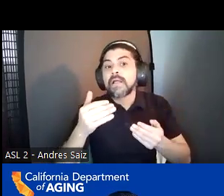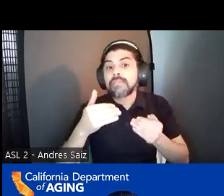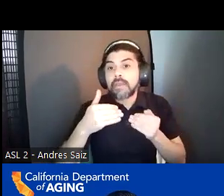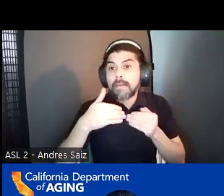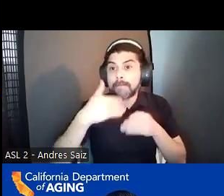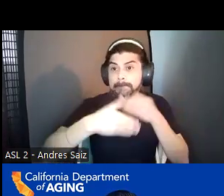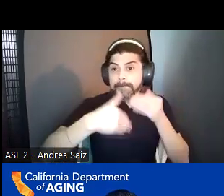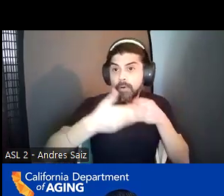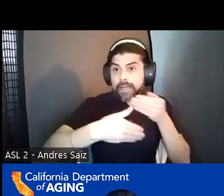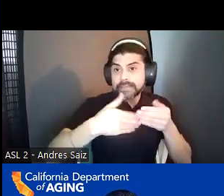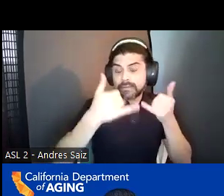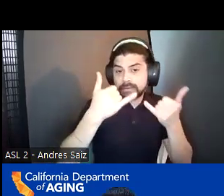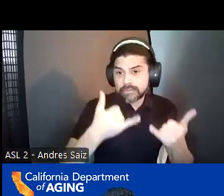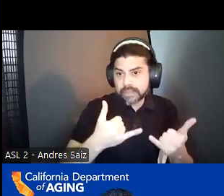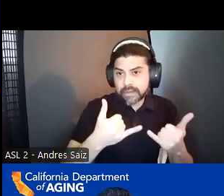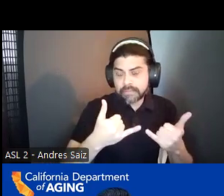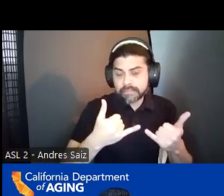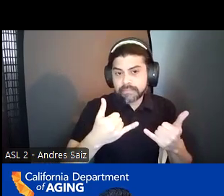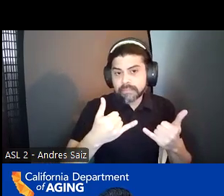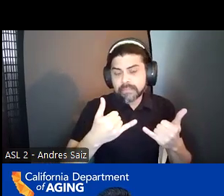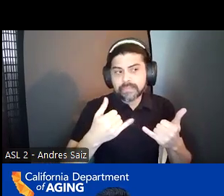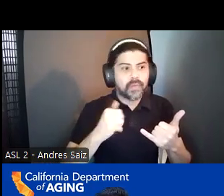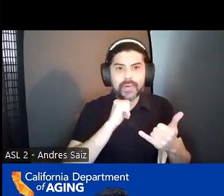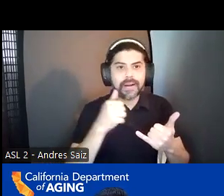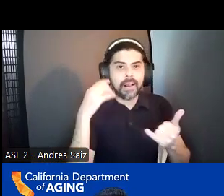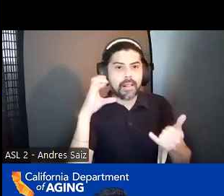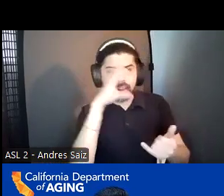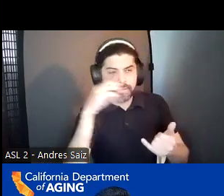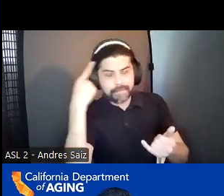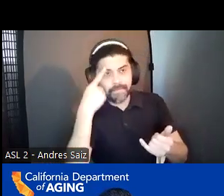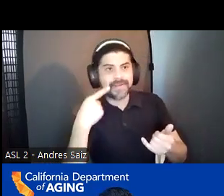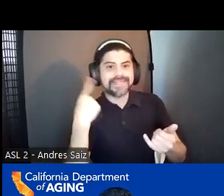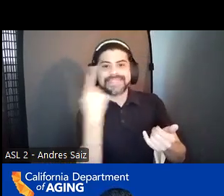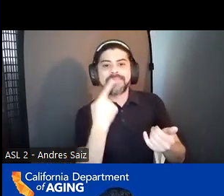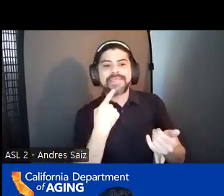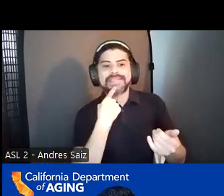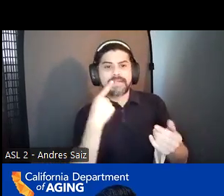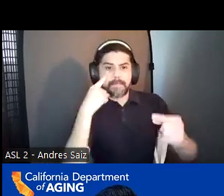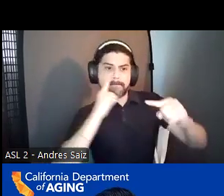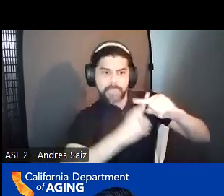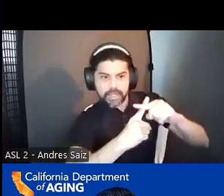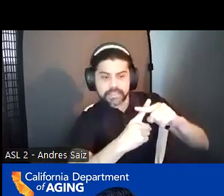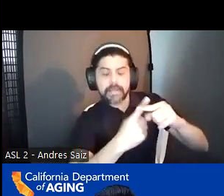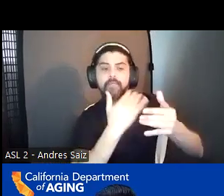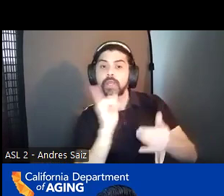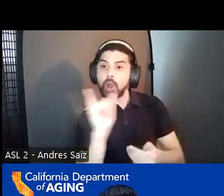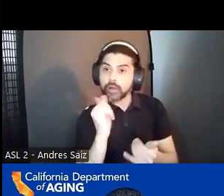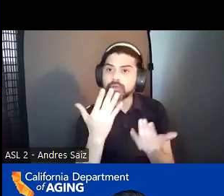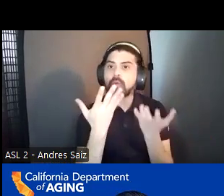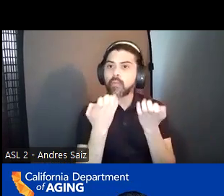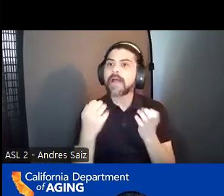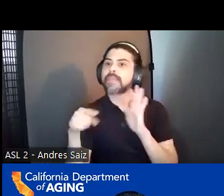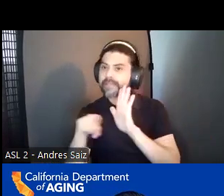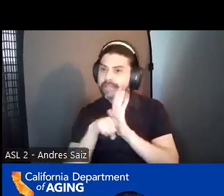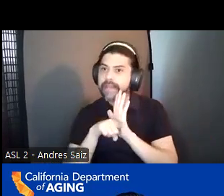So we're not looking for a product that tells us that we're awesome, we've done a great job. We want to hear candid stakeholder feedback, even if that means